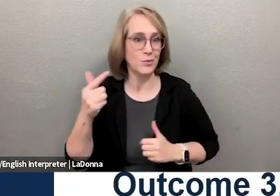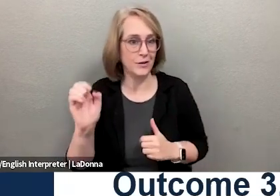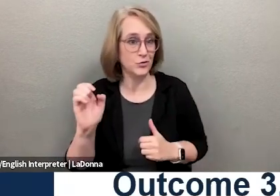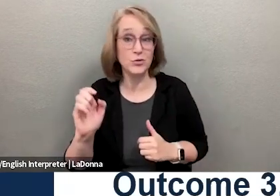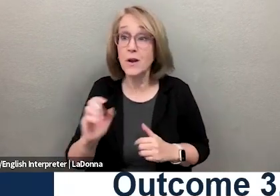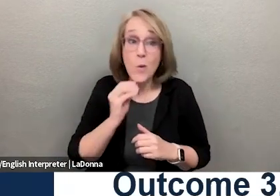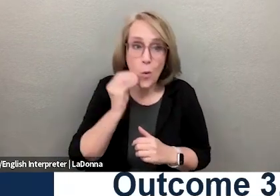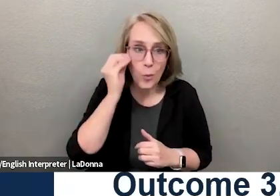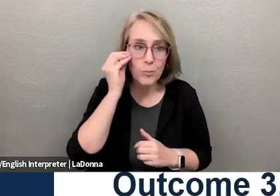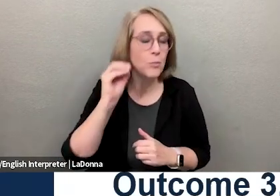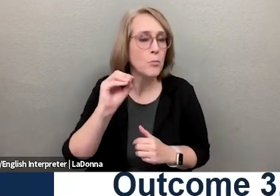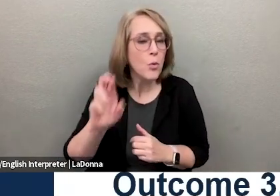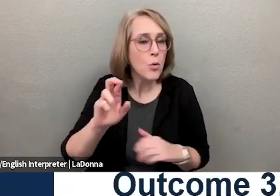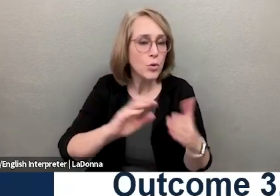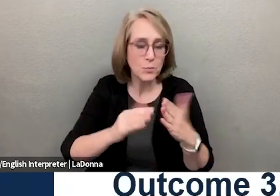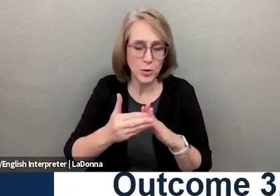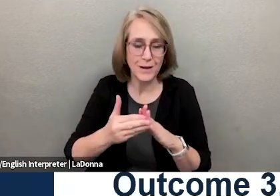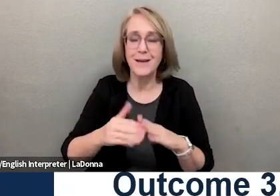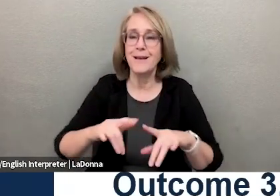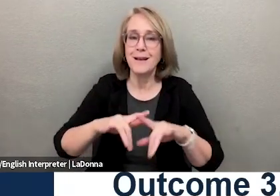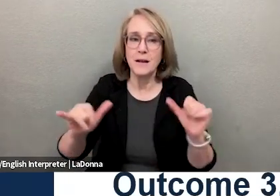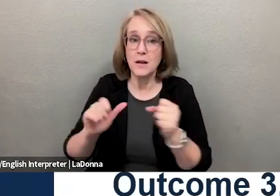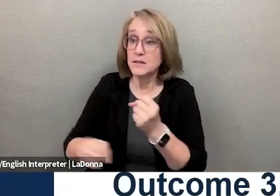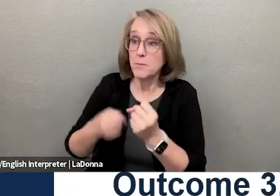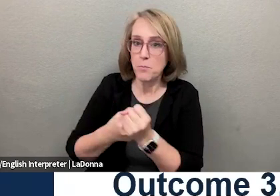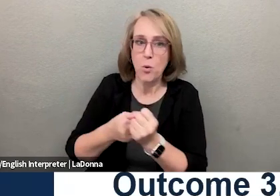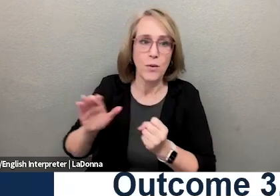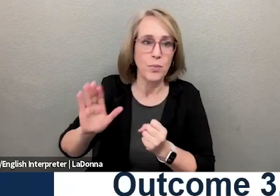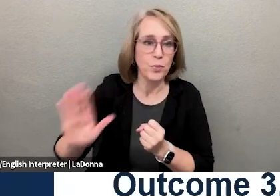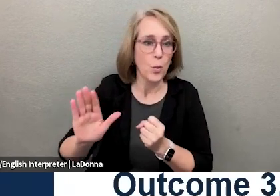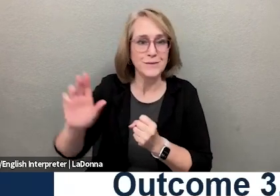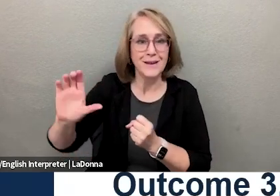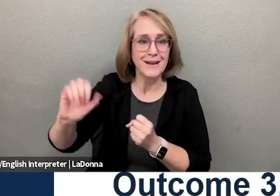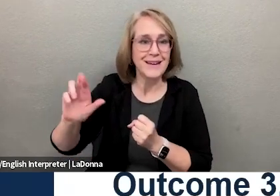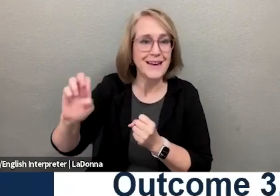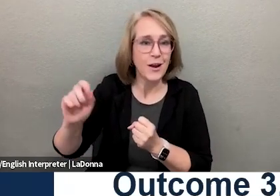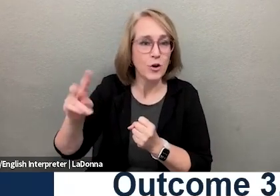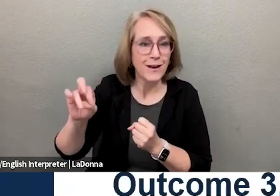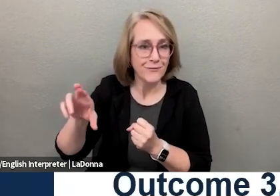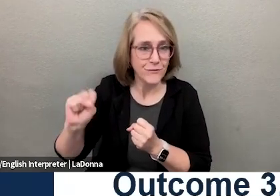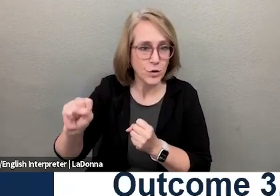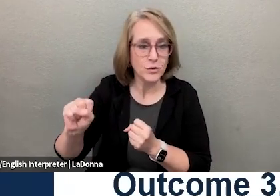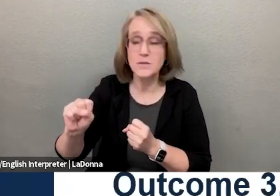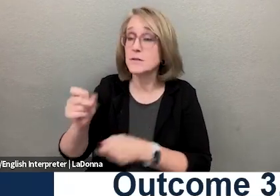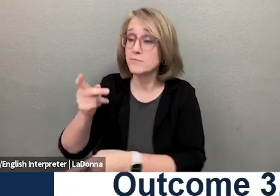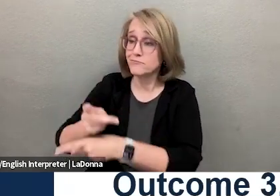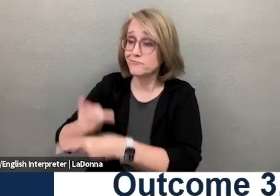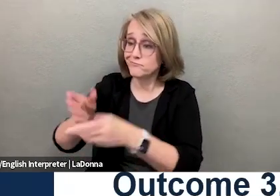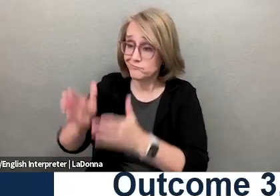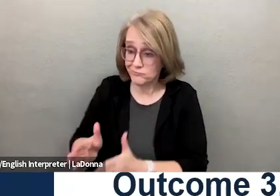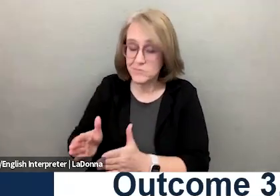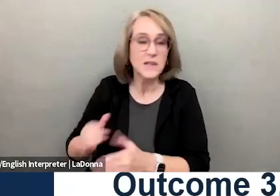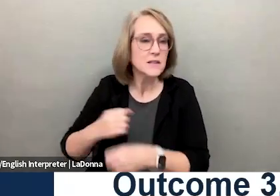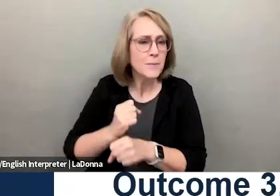but also at the same time to support their essential caregivers to be able to ensure that they can age well at home